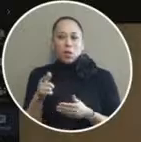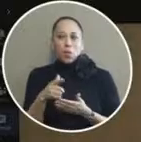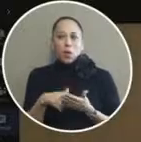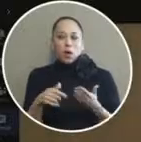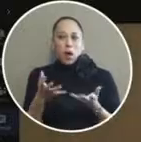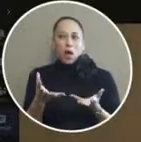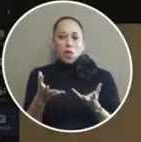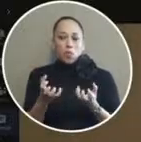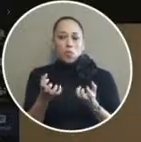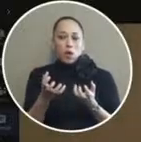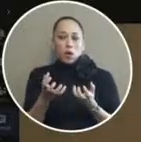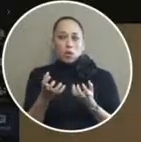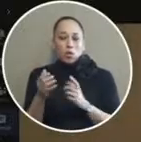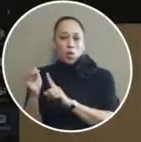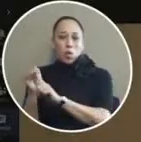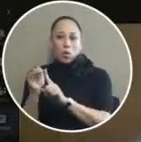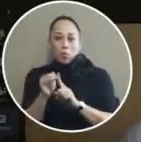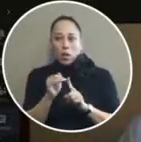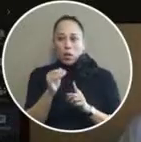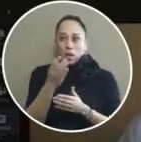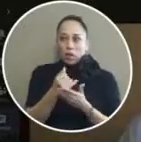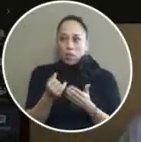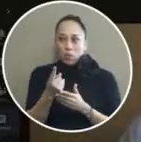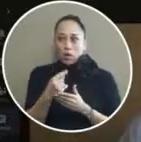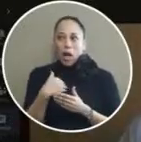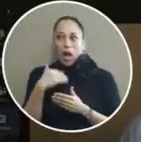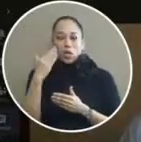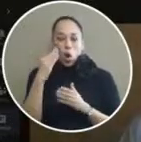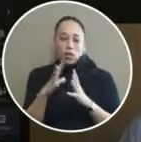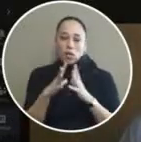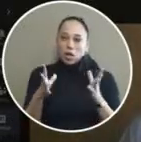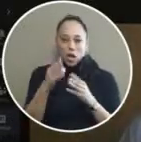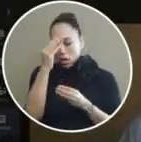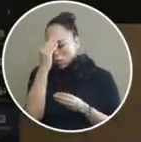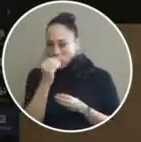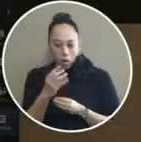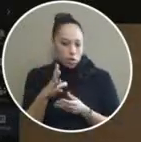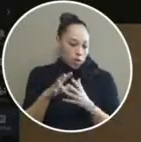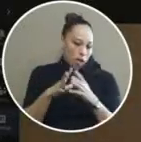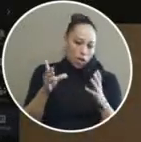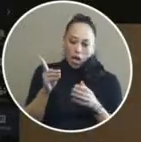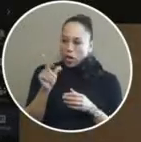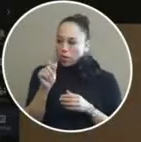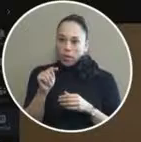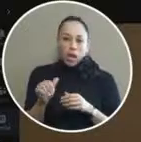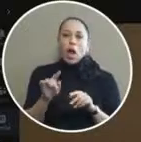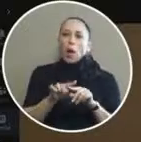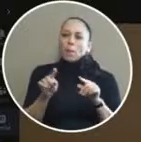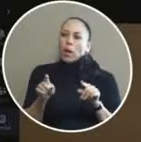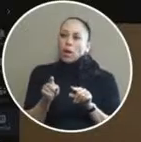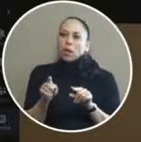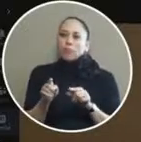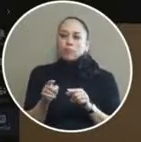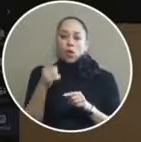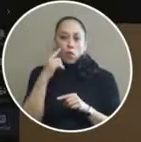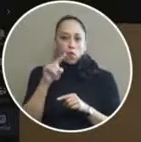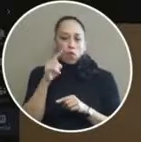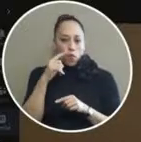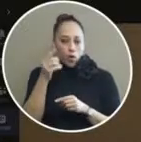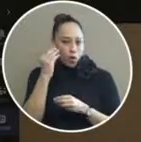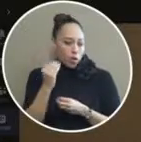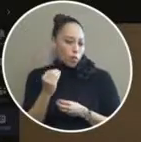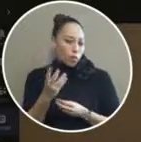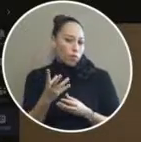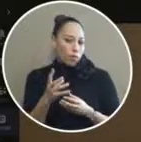to remind everyone, I know that's been a lot of data and a lot of information shared today, but from April to May,